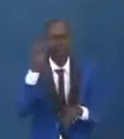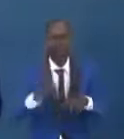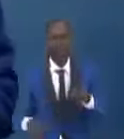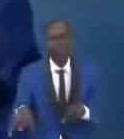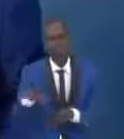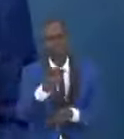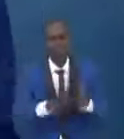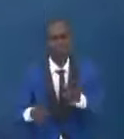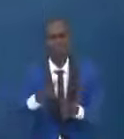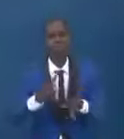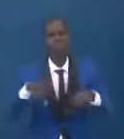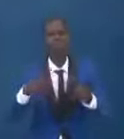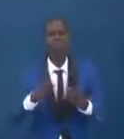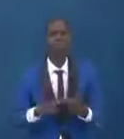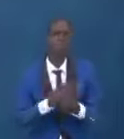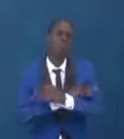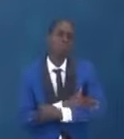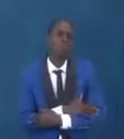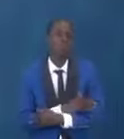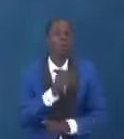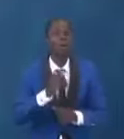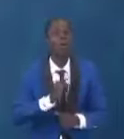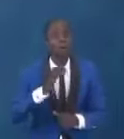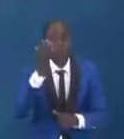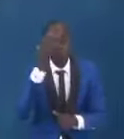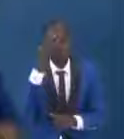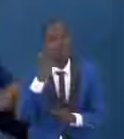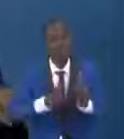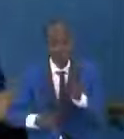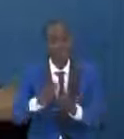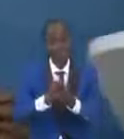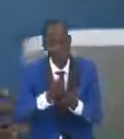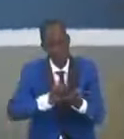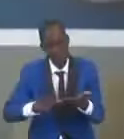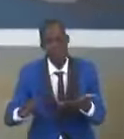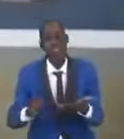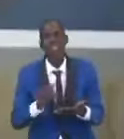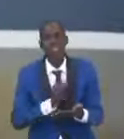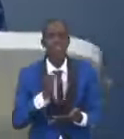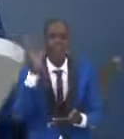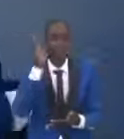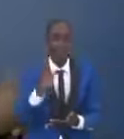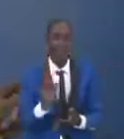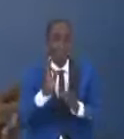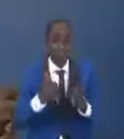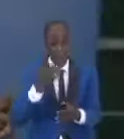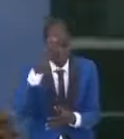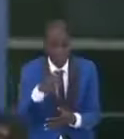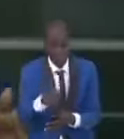rest? I wish I knew the people that wrote that article. I'll sit them down and I'll